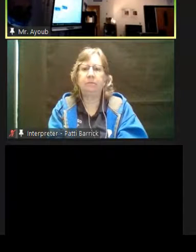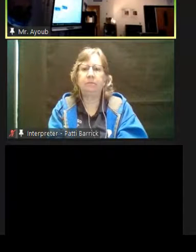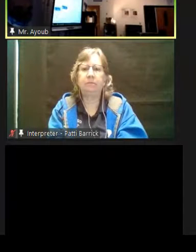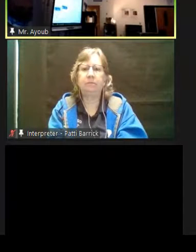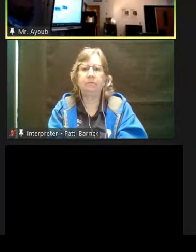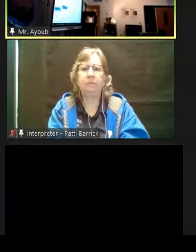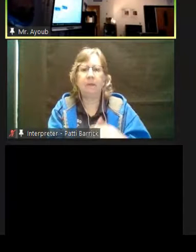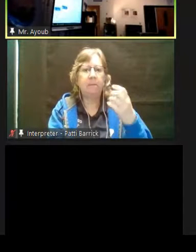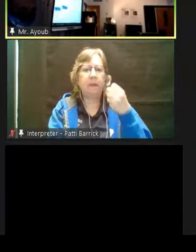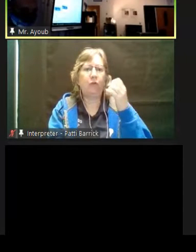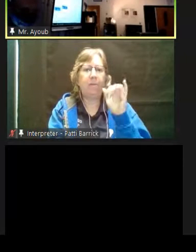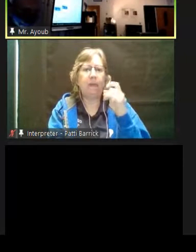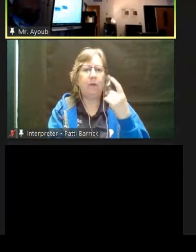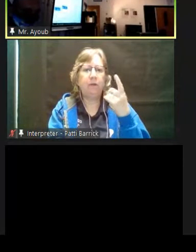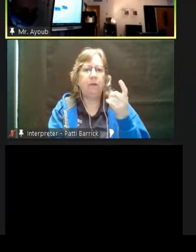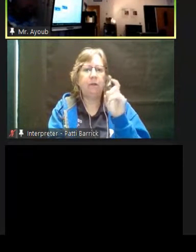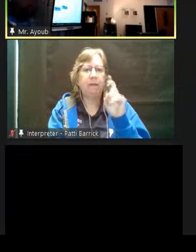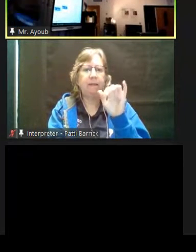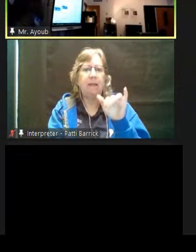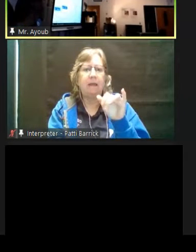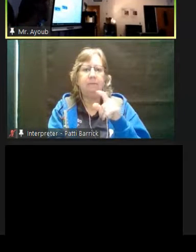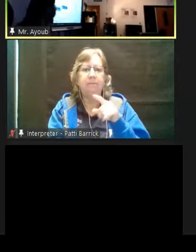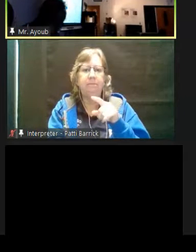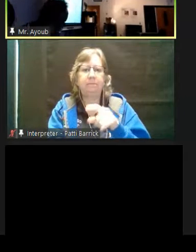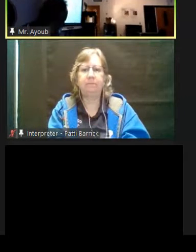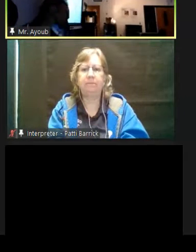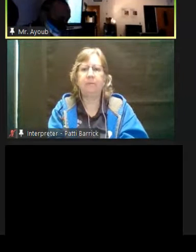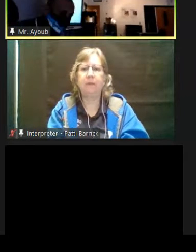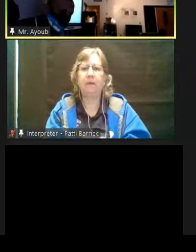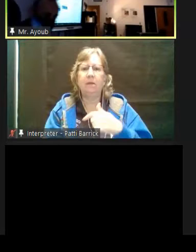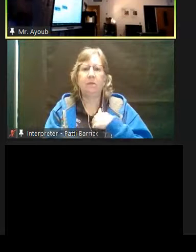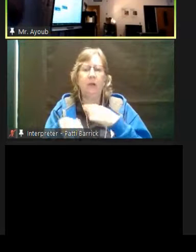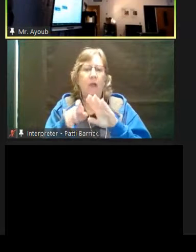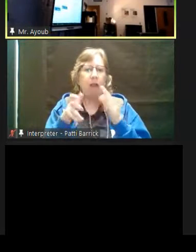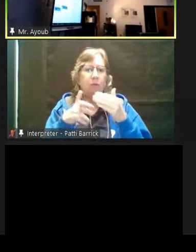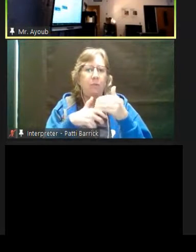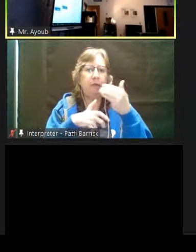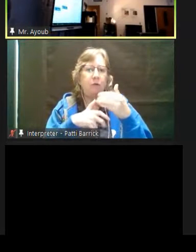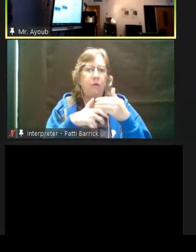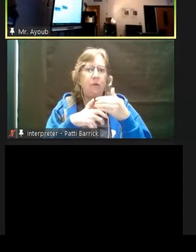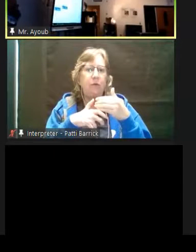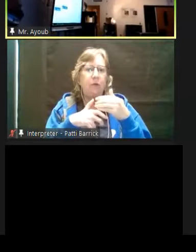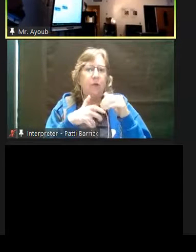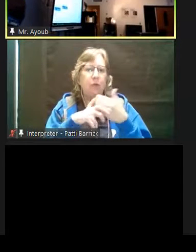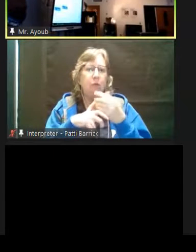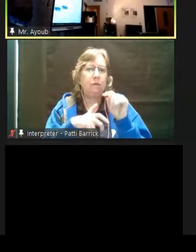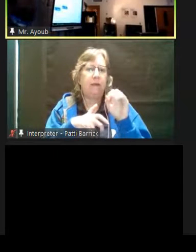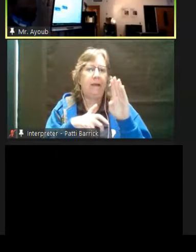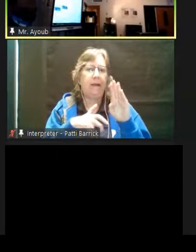So, and I'm going to grab this one. So you're going to go to this website. So all I did was I opened a new window and I typed HTML